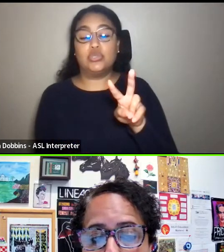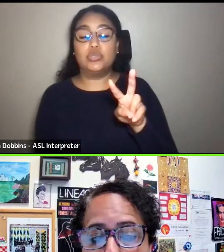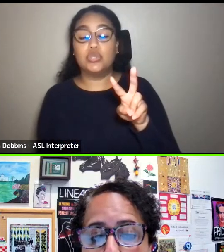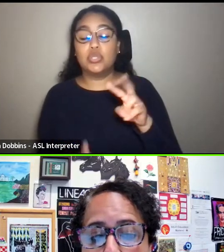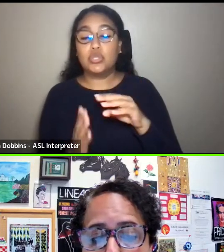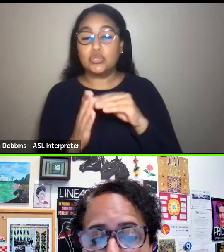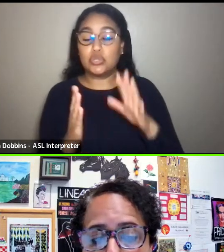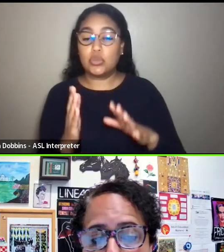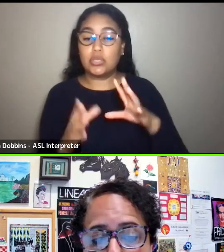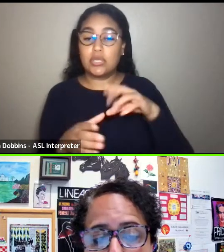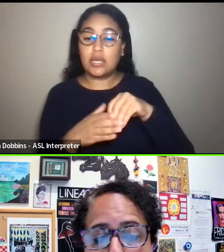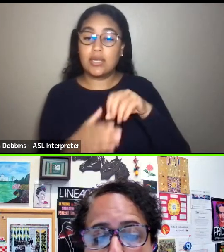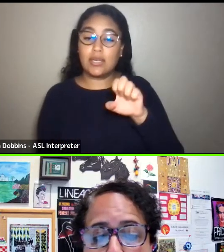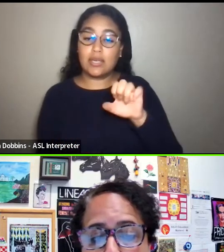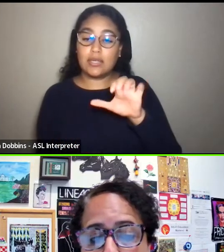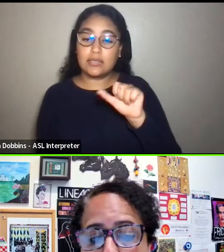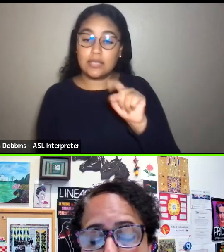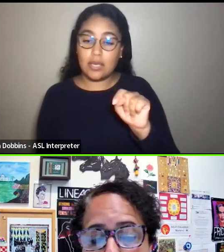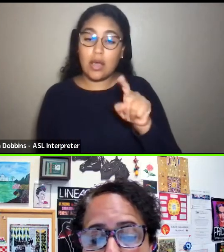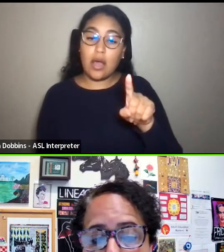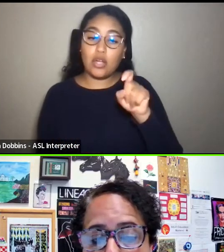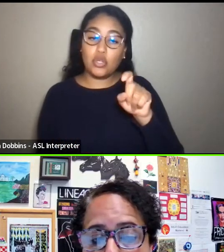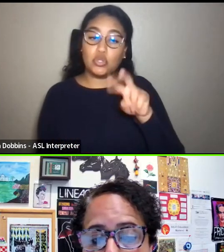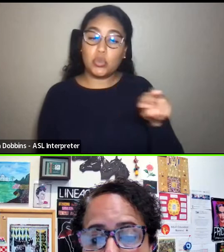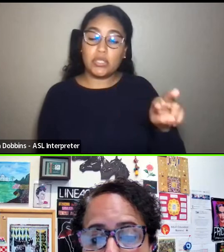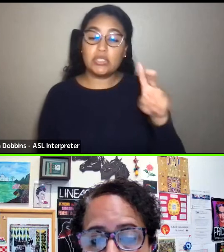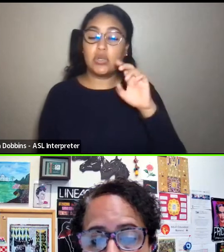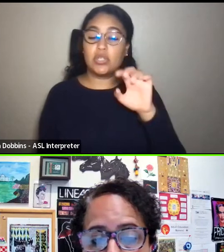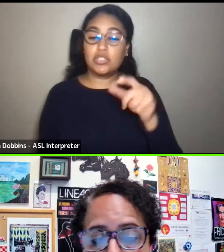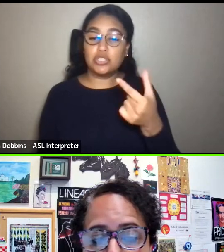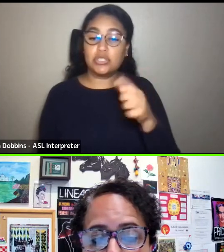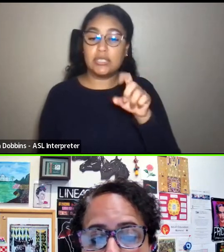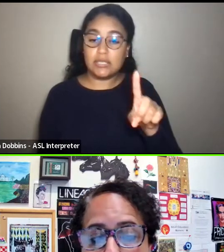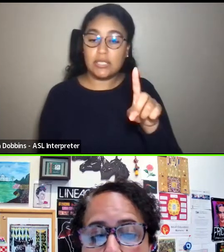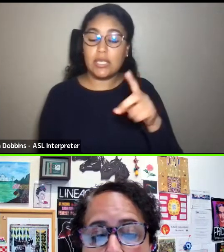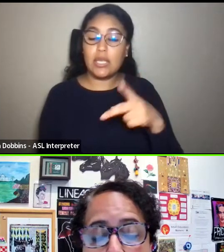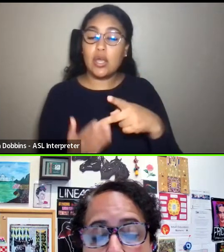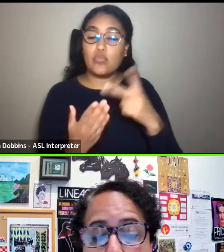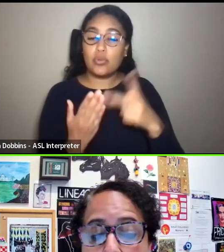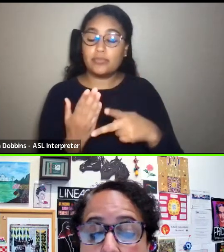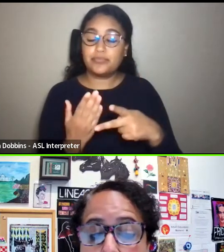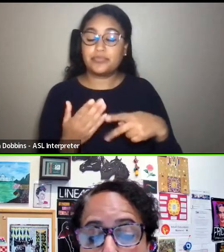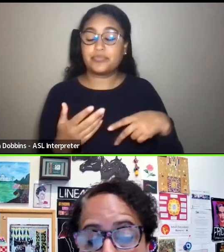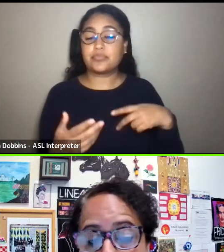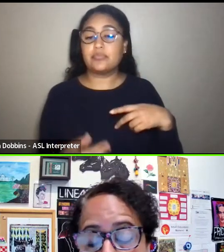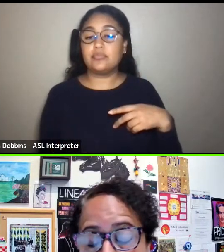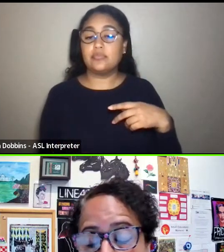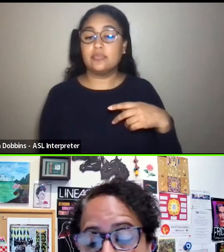ESL program, 122 students in our GED high school diploma programs,